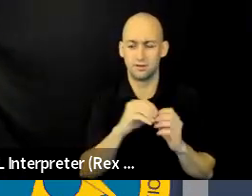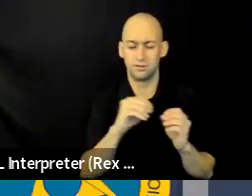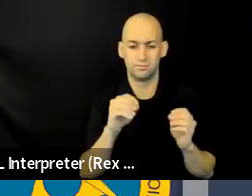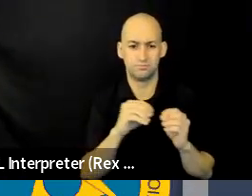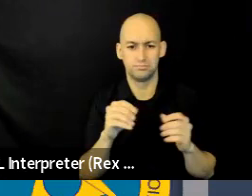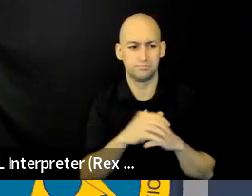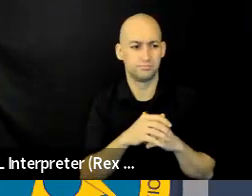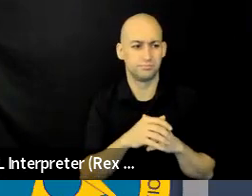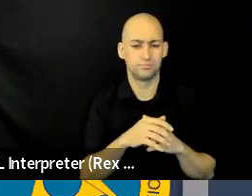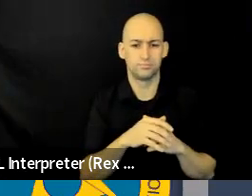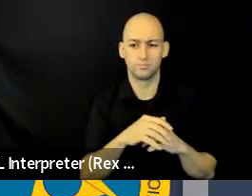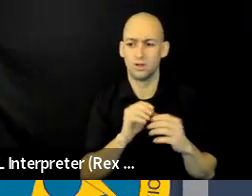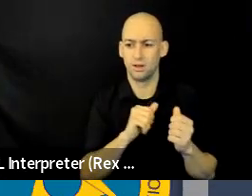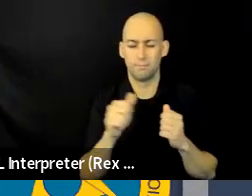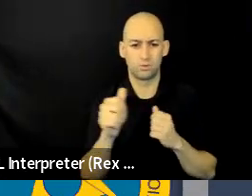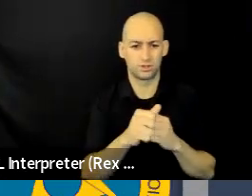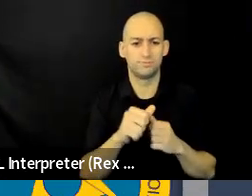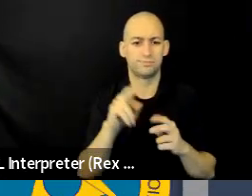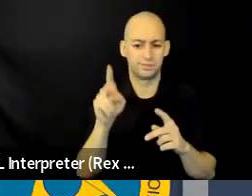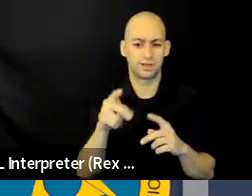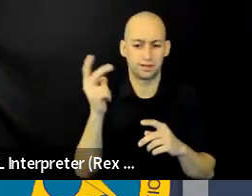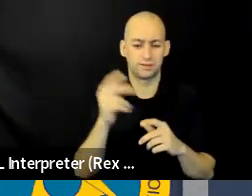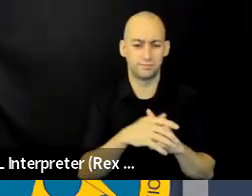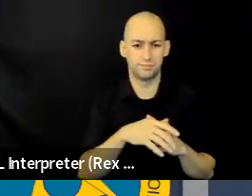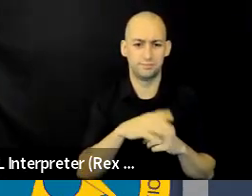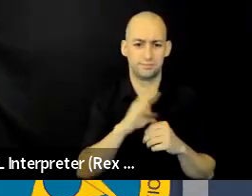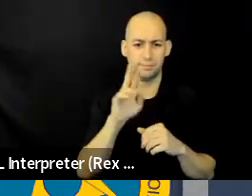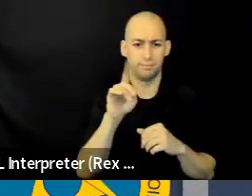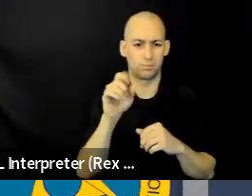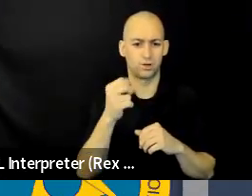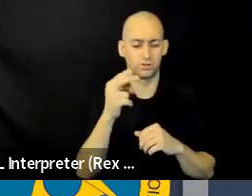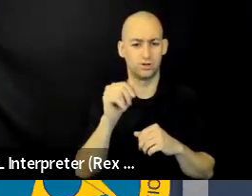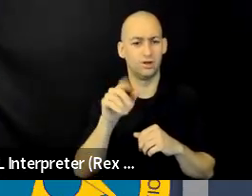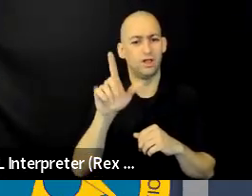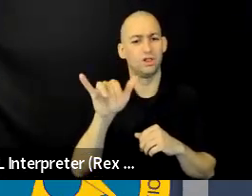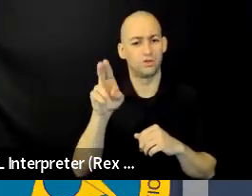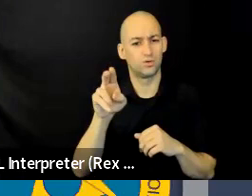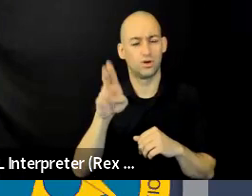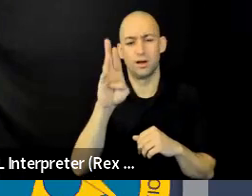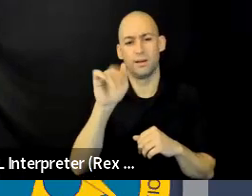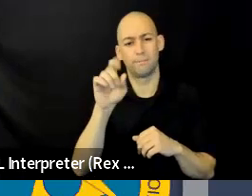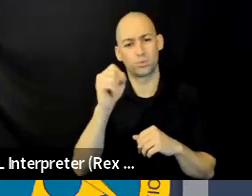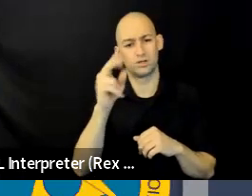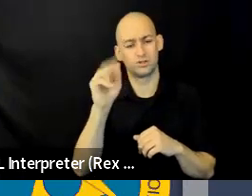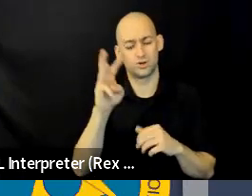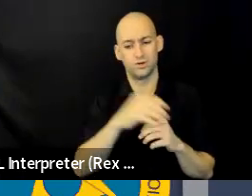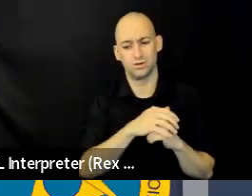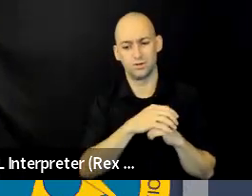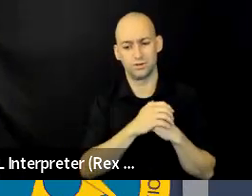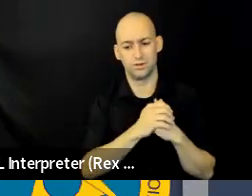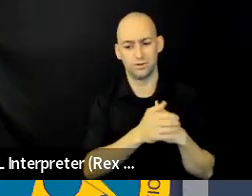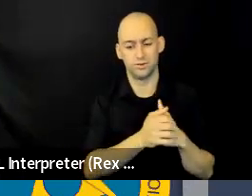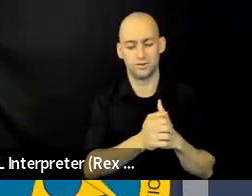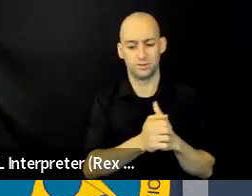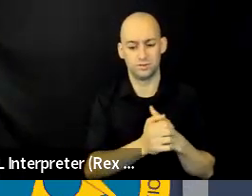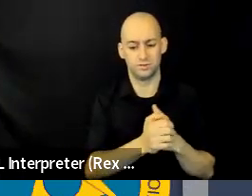Okay, we have a motion. Do we have a second? Bradshaw. Where did that come from? Lou? Brad. Oh, Bradshaw. Where's the word coming